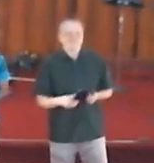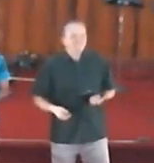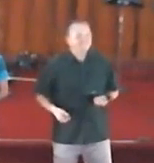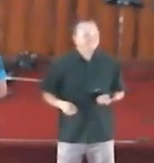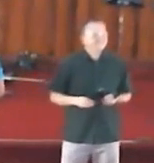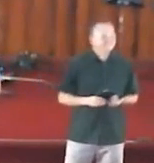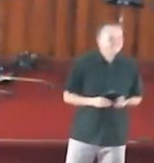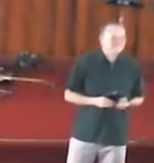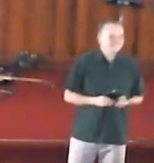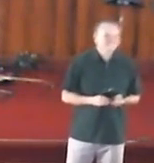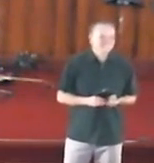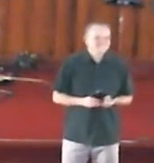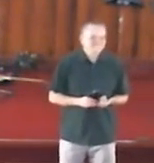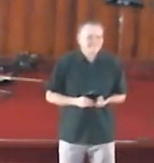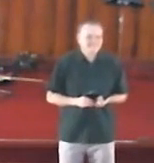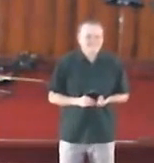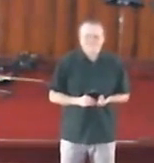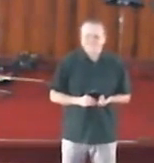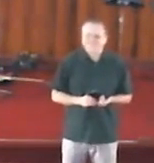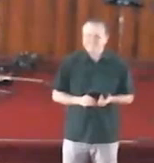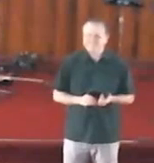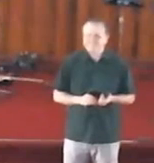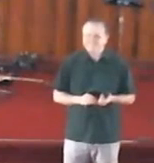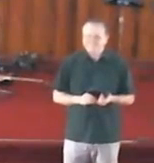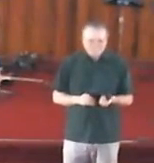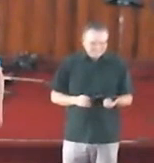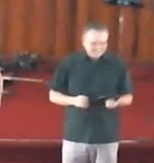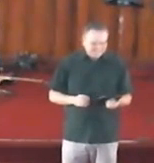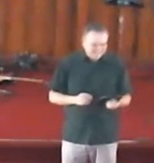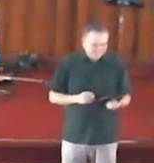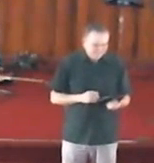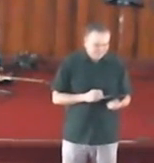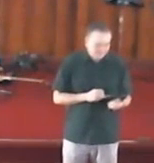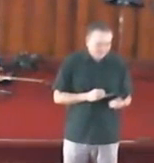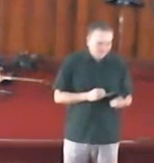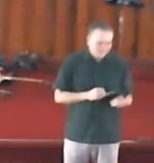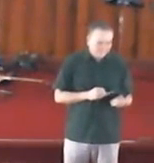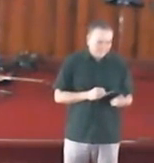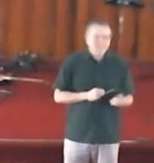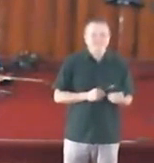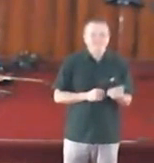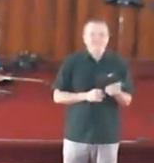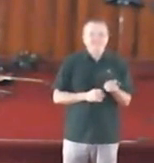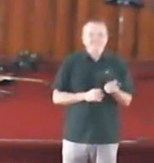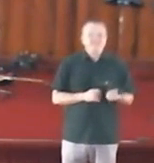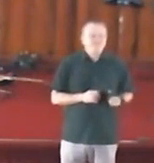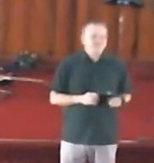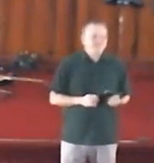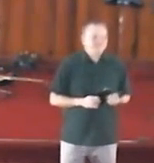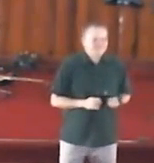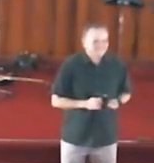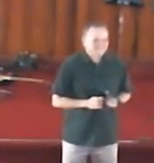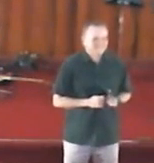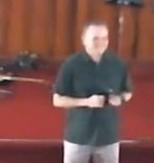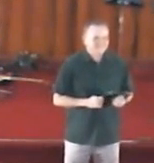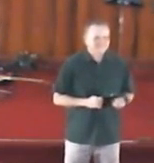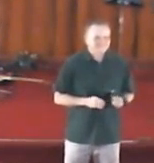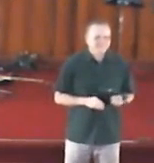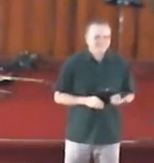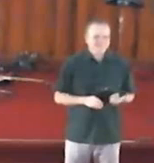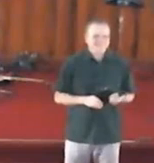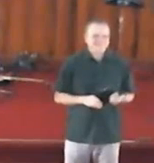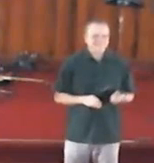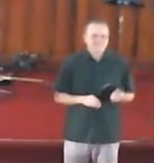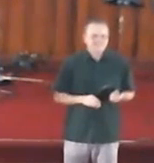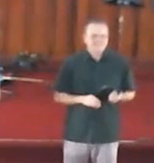Confianza. I wrote down trust. Y la solución a la incredulidad. And what's the